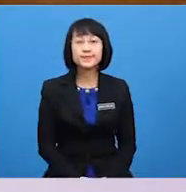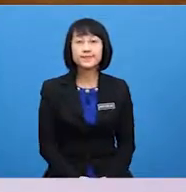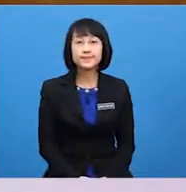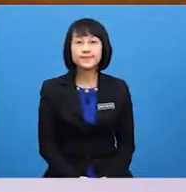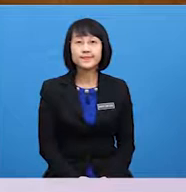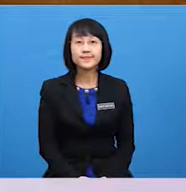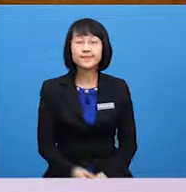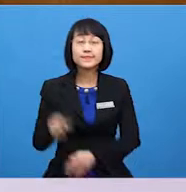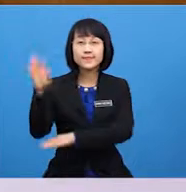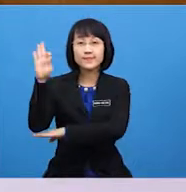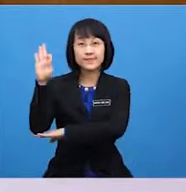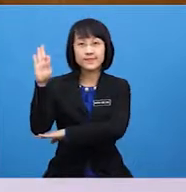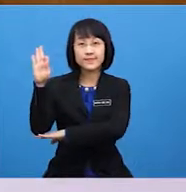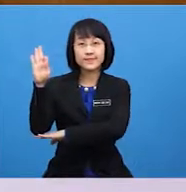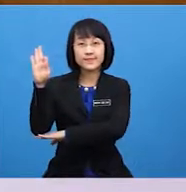F